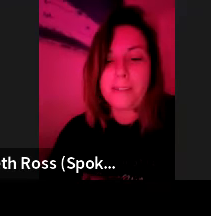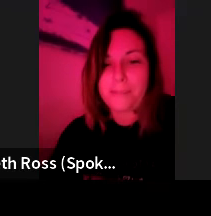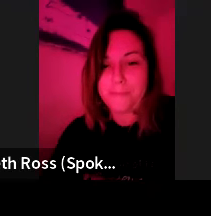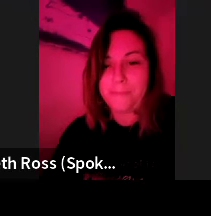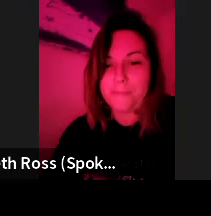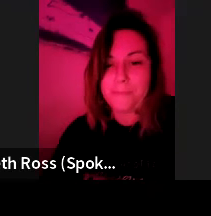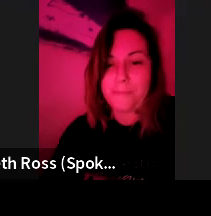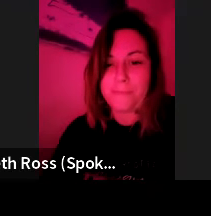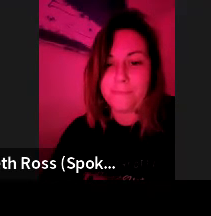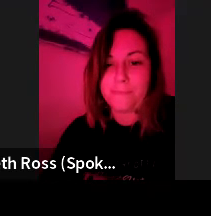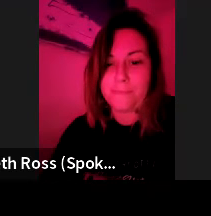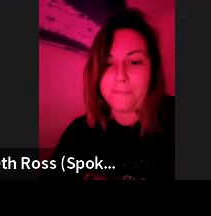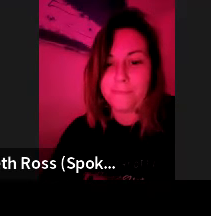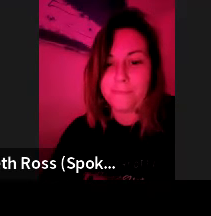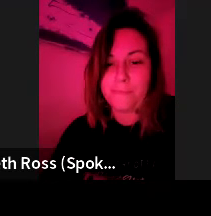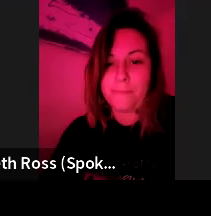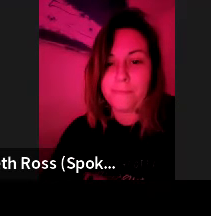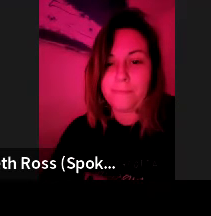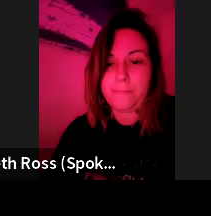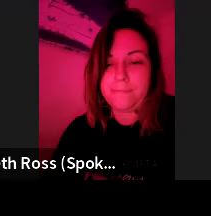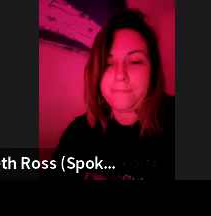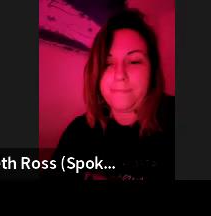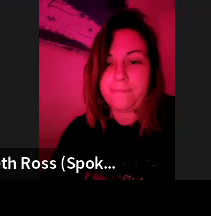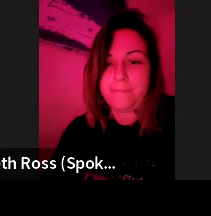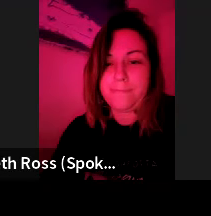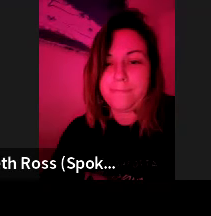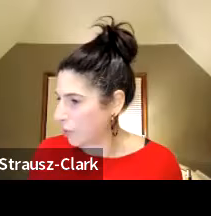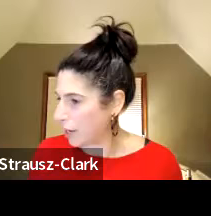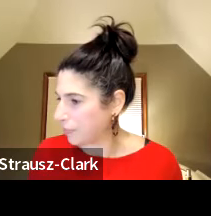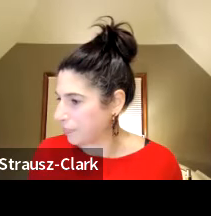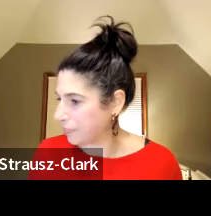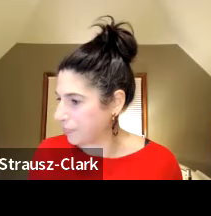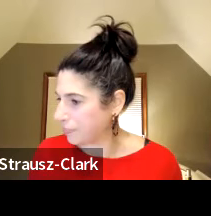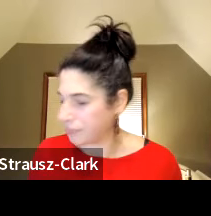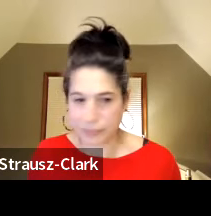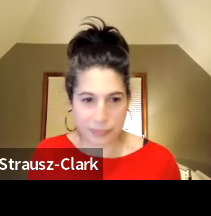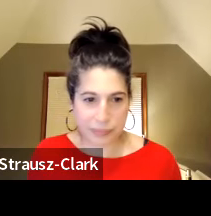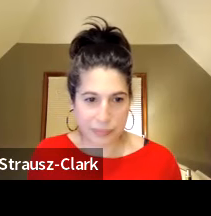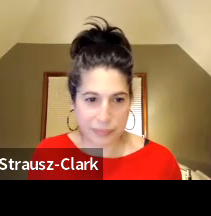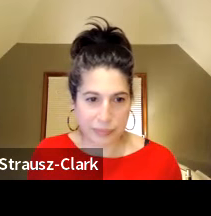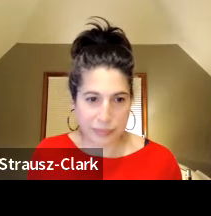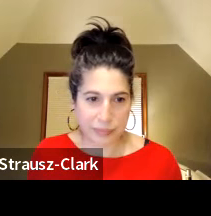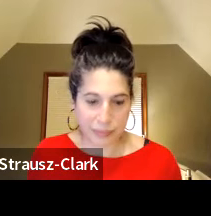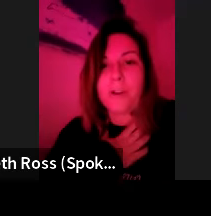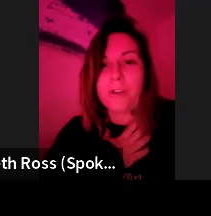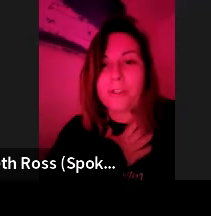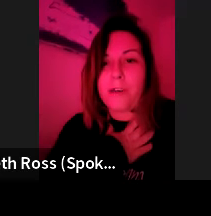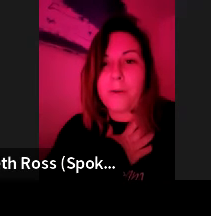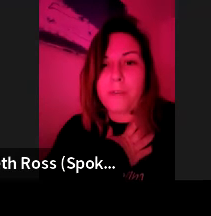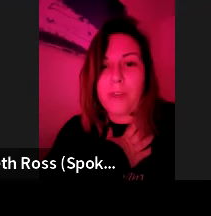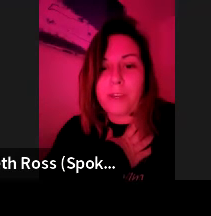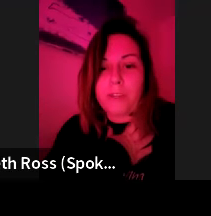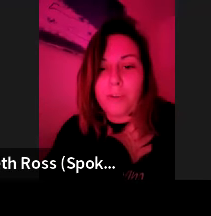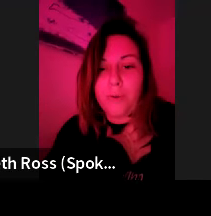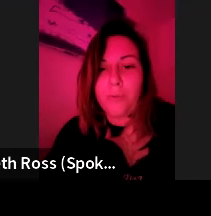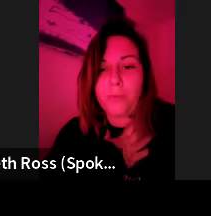Yes. Okay, I'm gonna go ahead and start it and you can state your name. Thanks so much. Go right ahead. Hi, I'm Elizabeth Ross. I